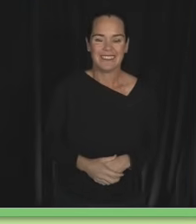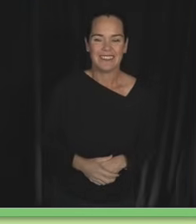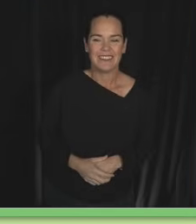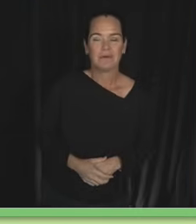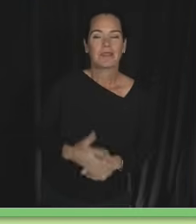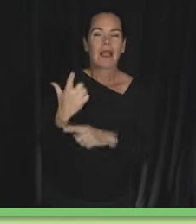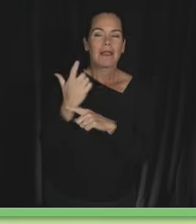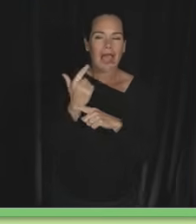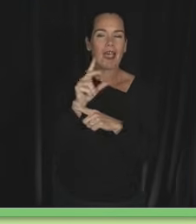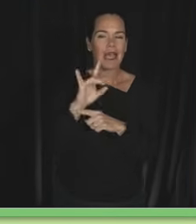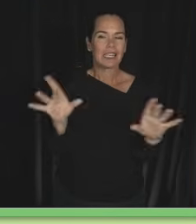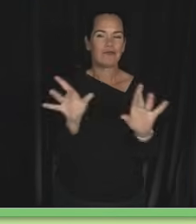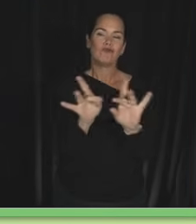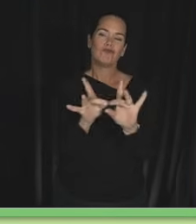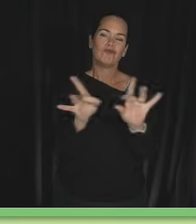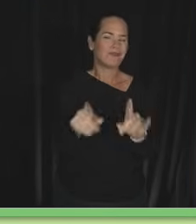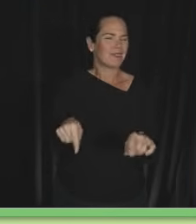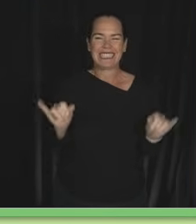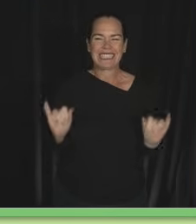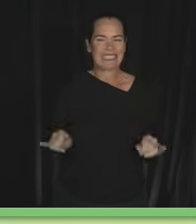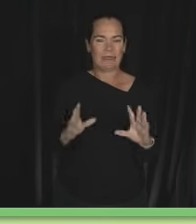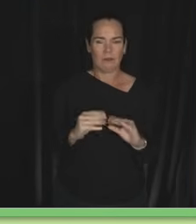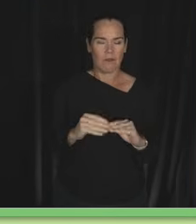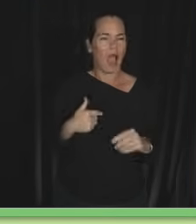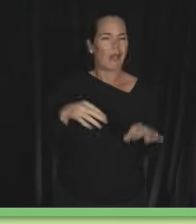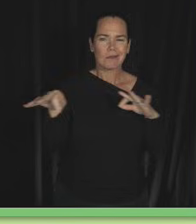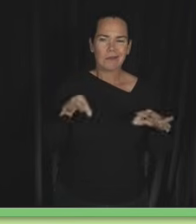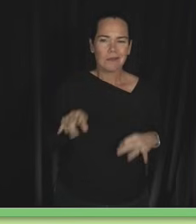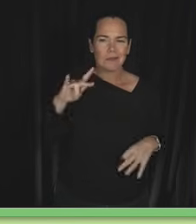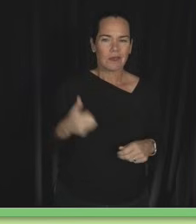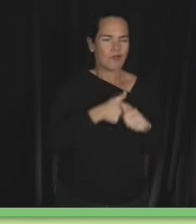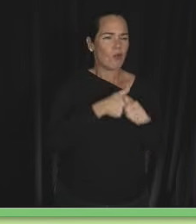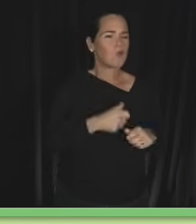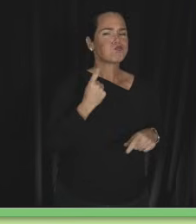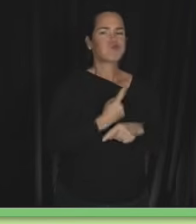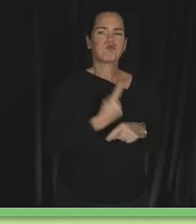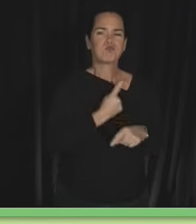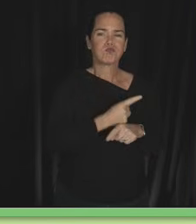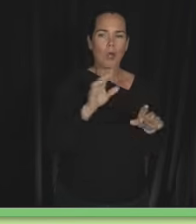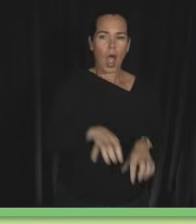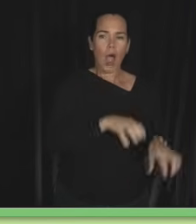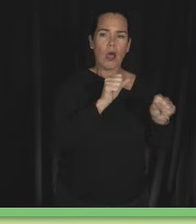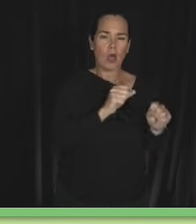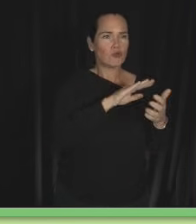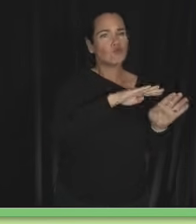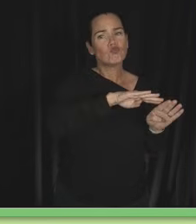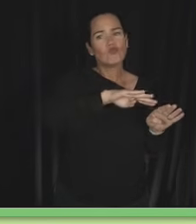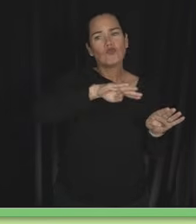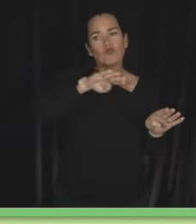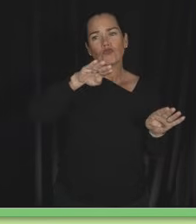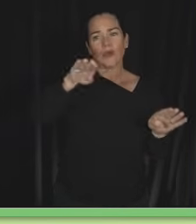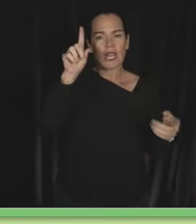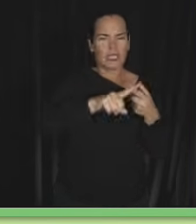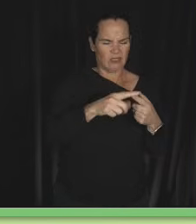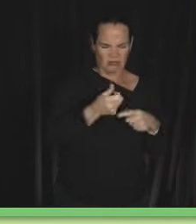an update at this same conference, and I talked about how Kubernetes was following a typical adoption curve until a couple of years ago, and then there